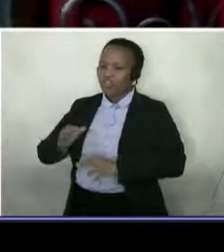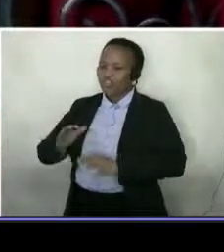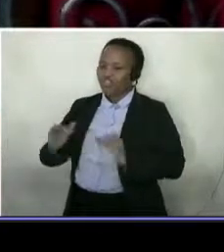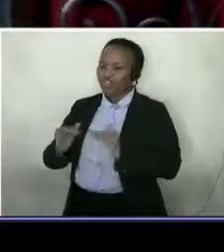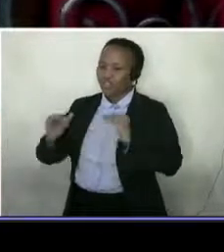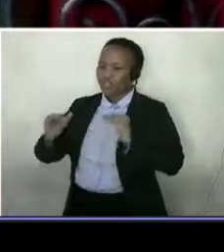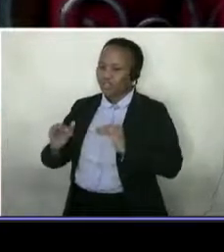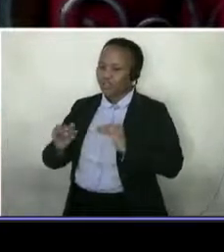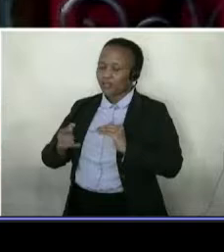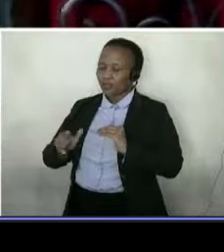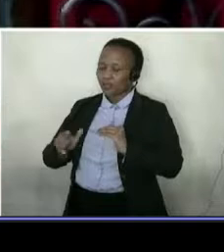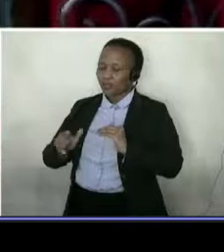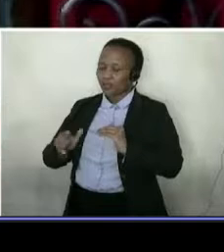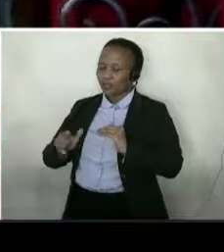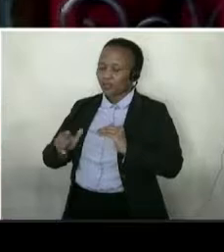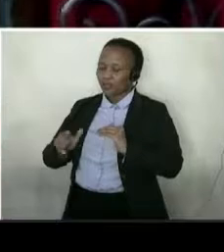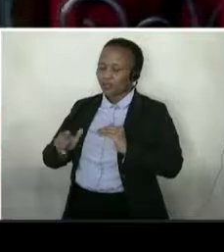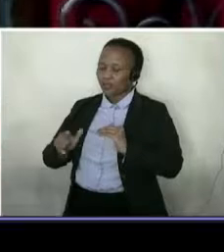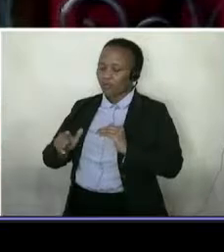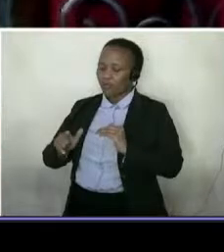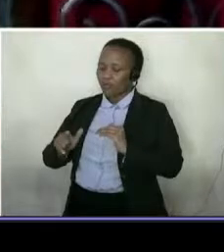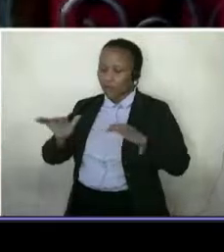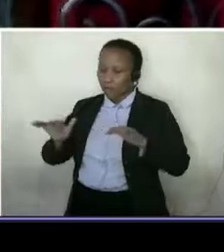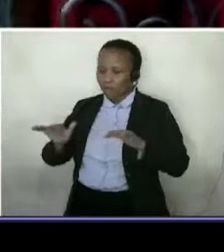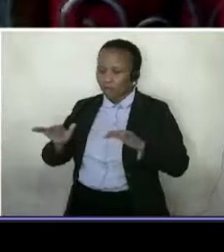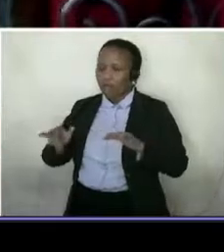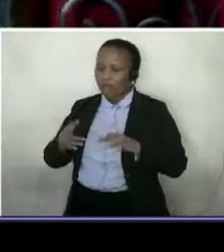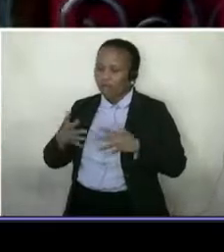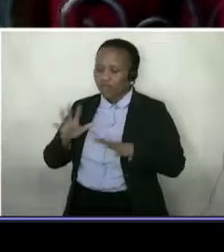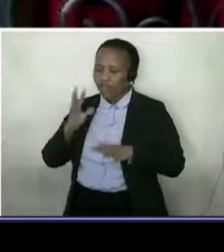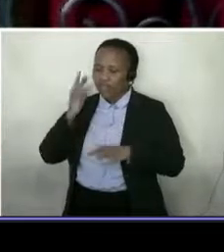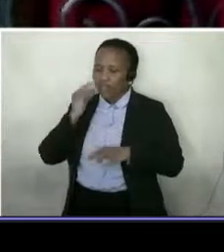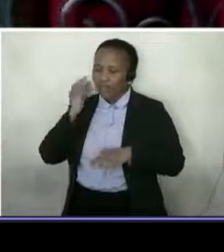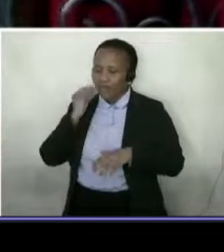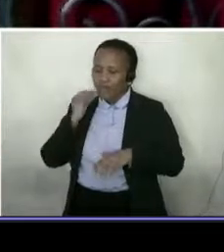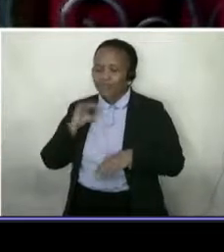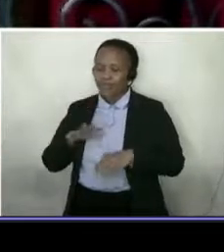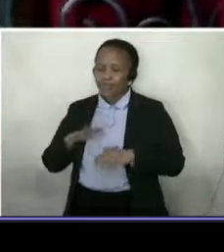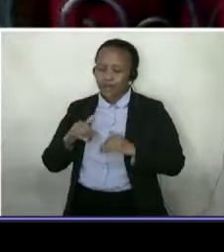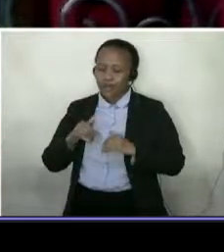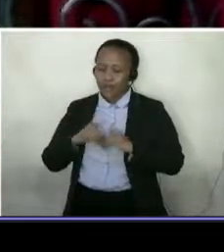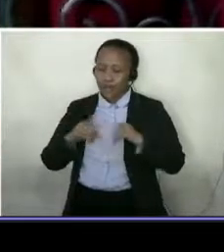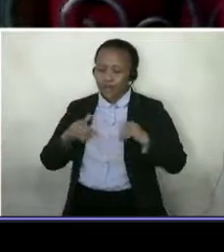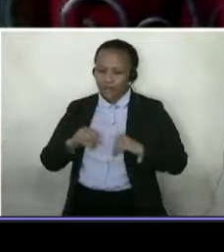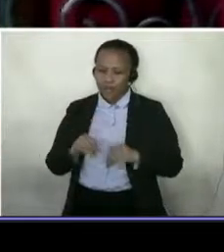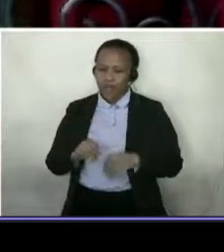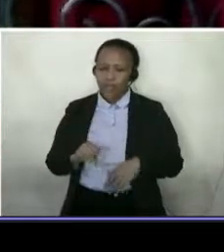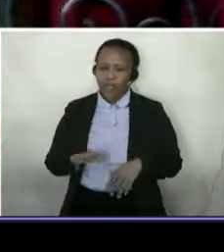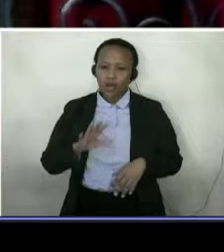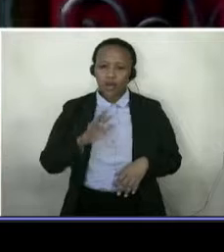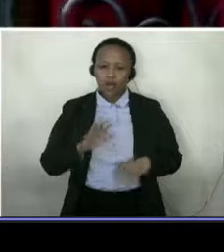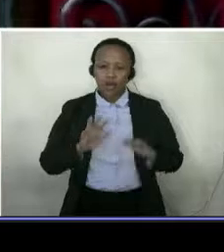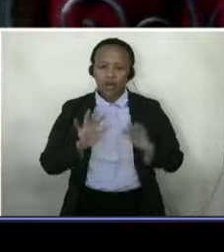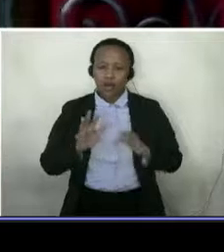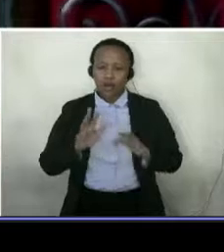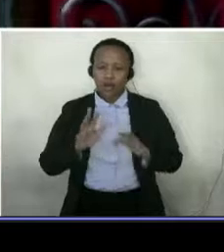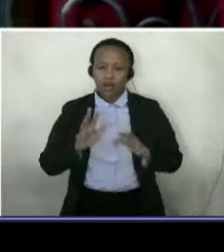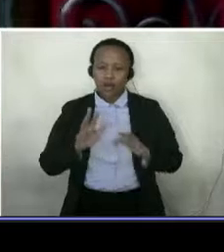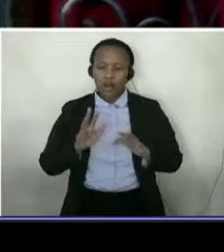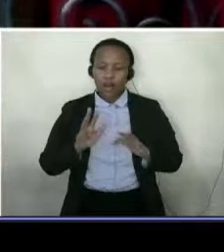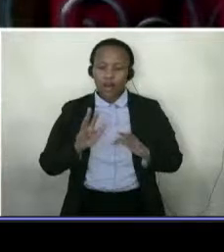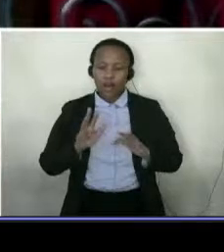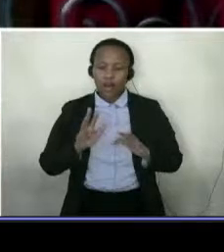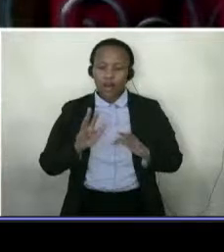against the apartheid regime. Her barbaric assassination on the 1st of August 1985 by agents of the